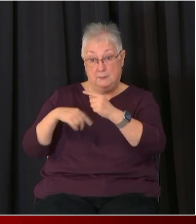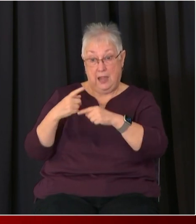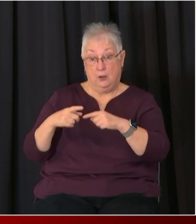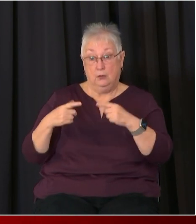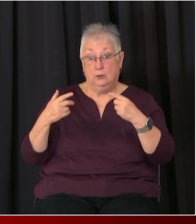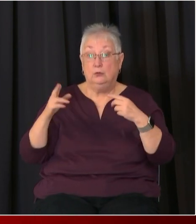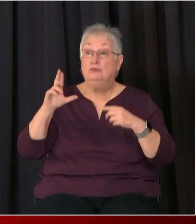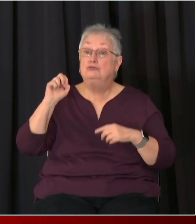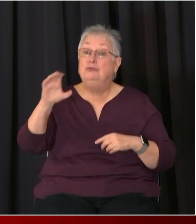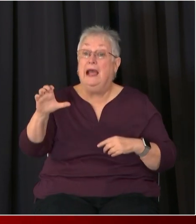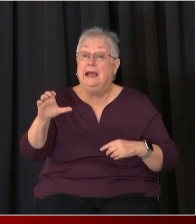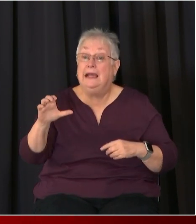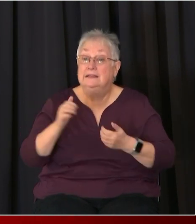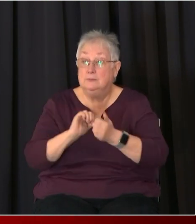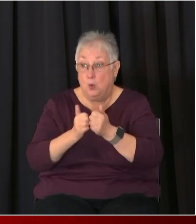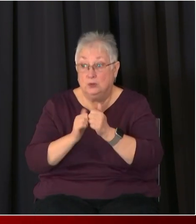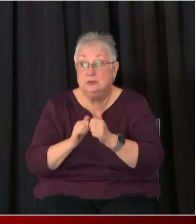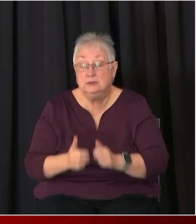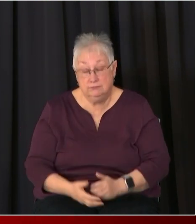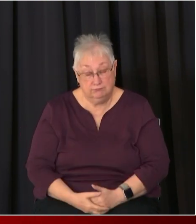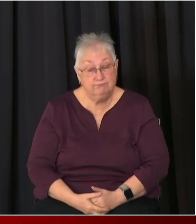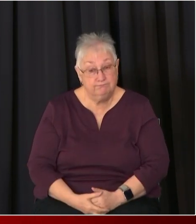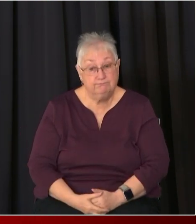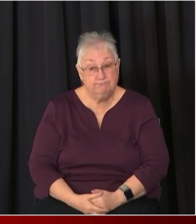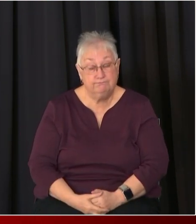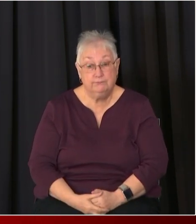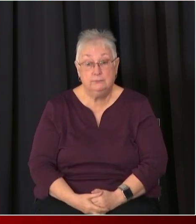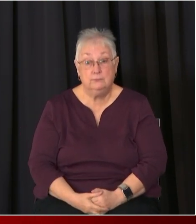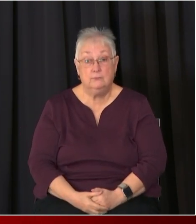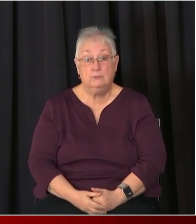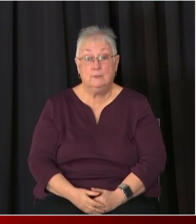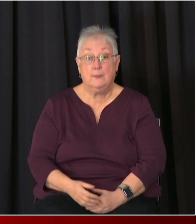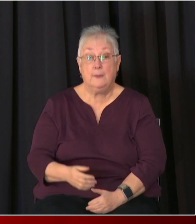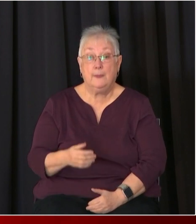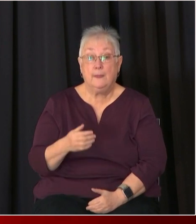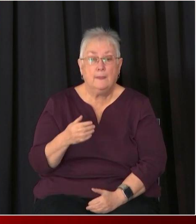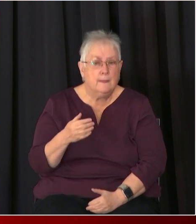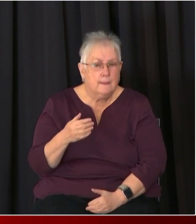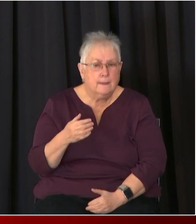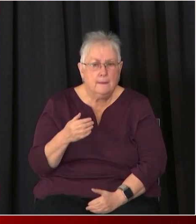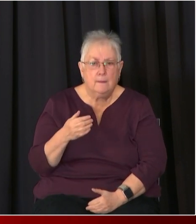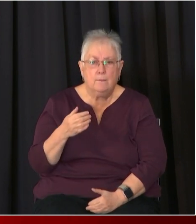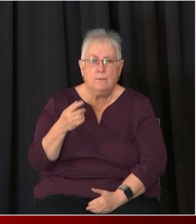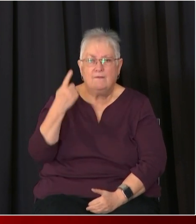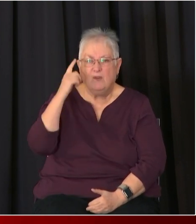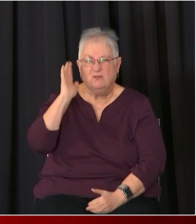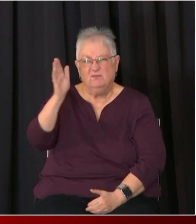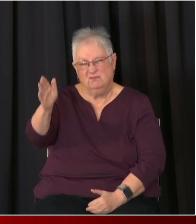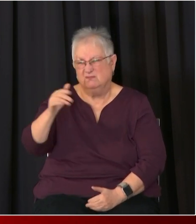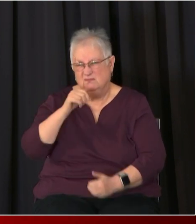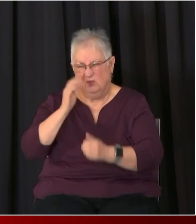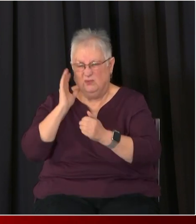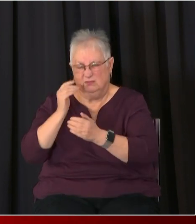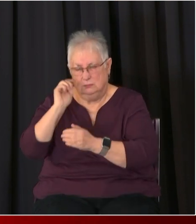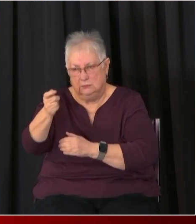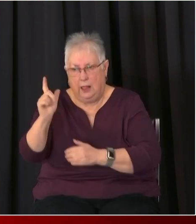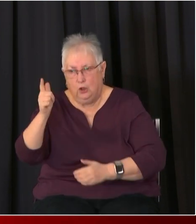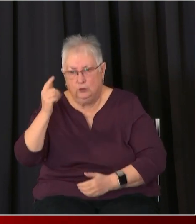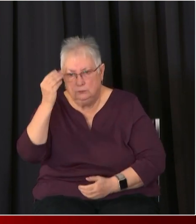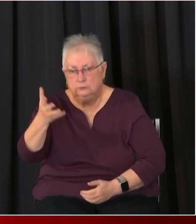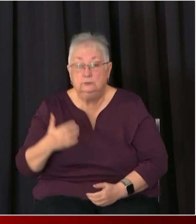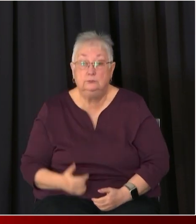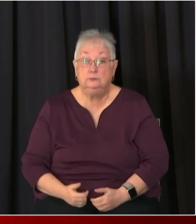sports activity, and that will be forthcoming. But what we wanted to get to